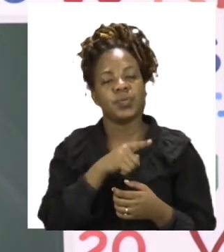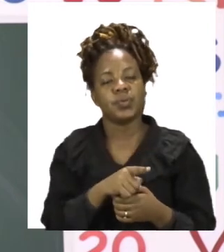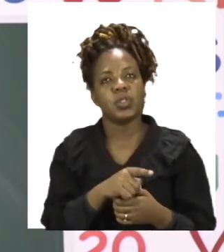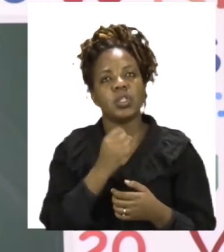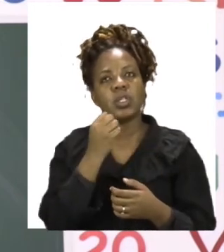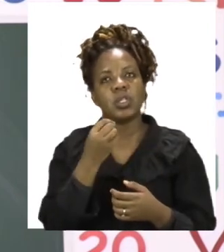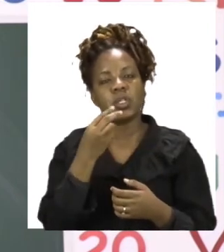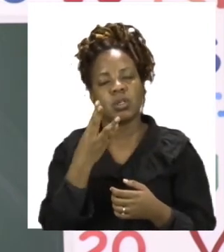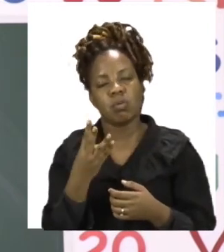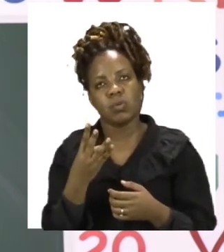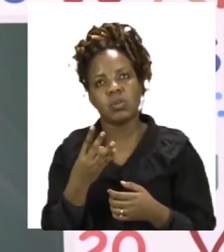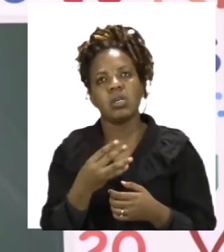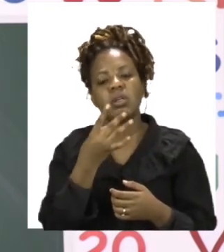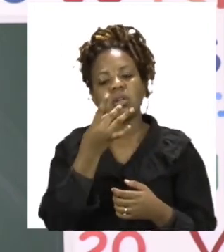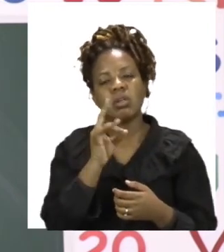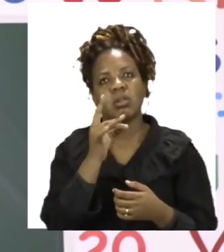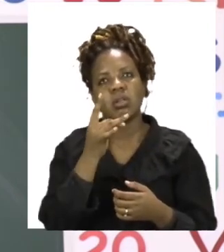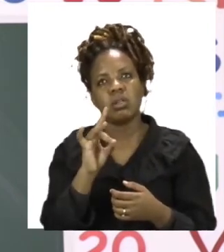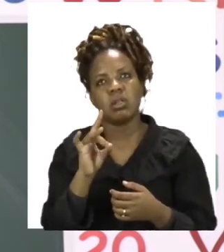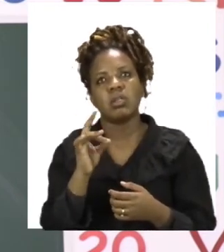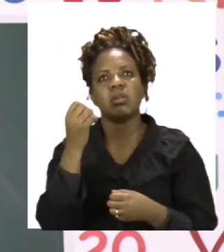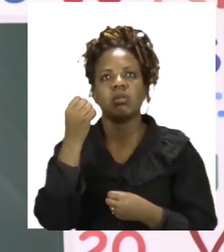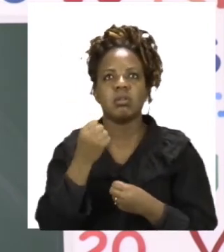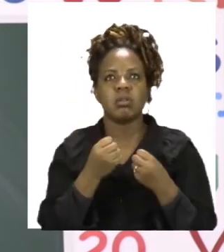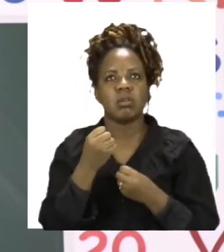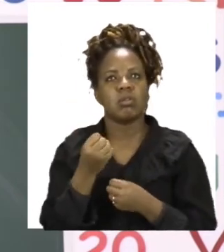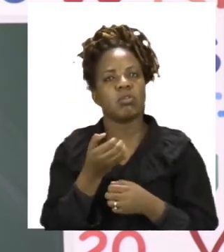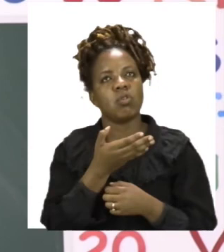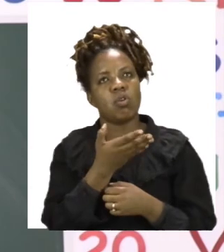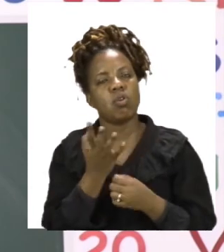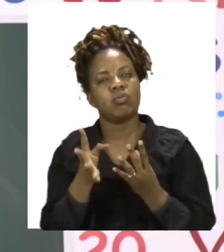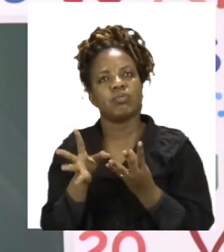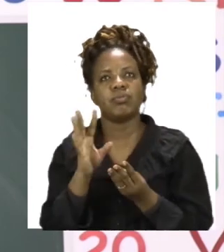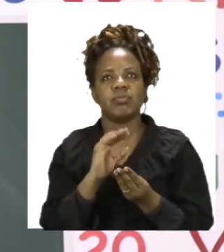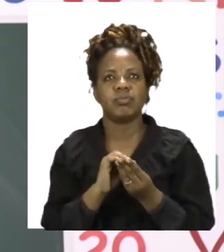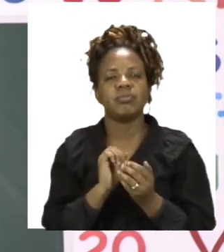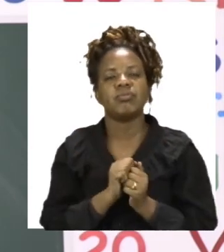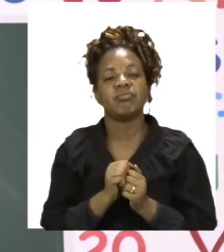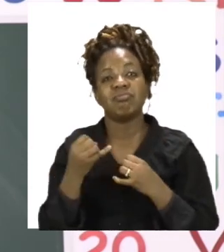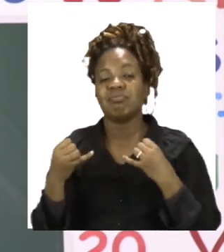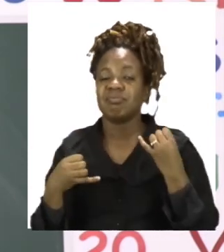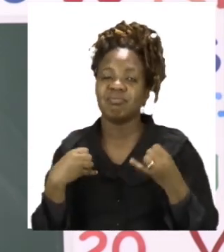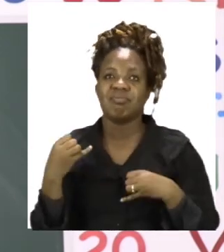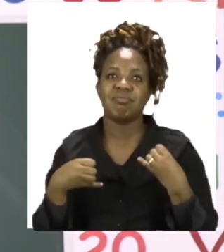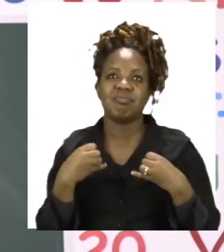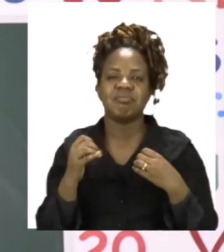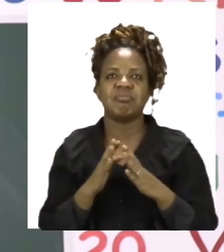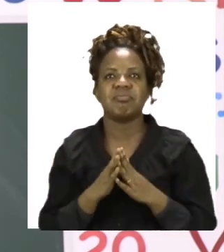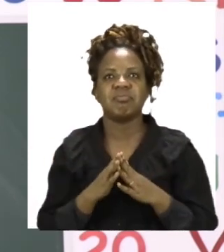88 cars all together. So have fun with the rest of them. Please